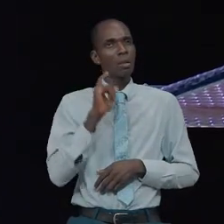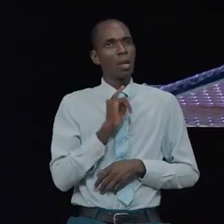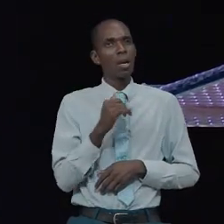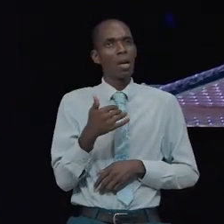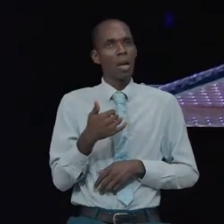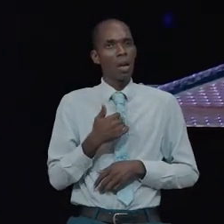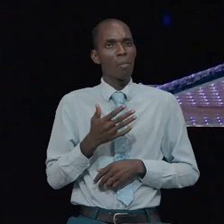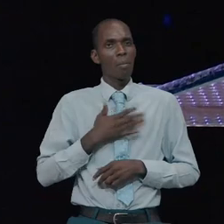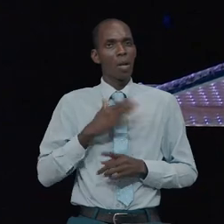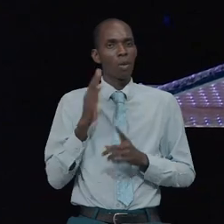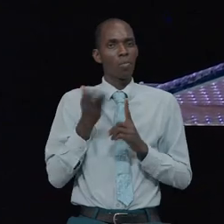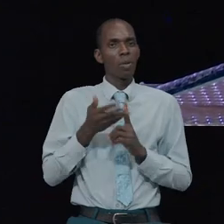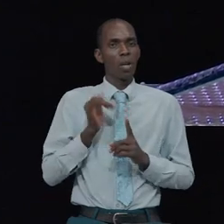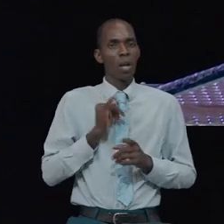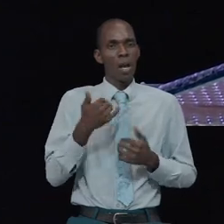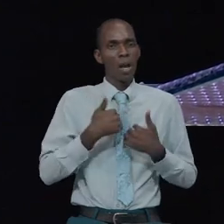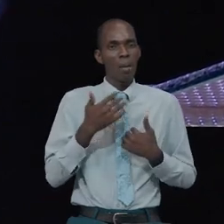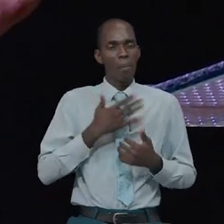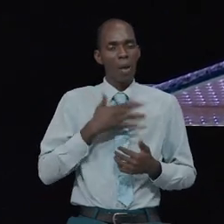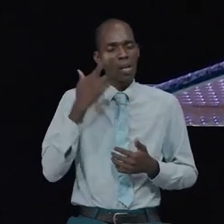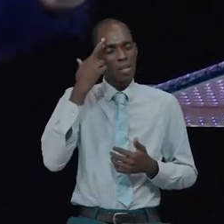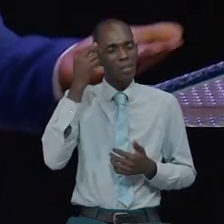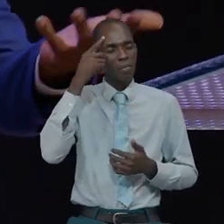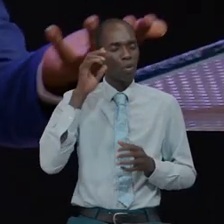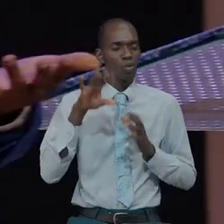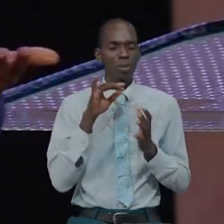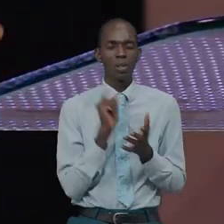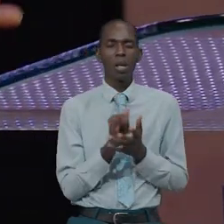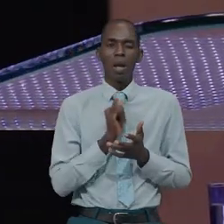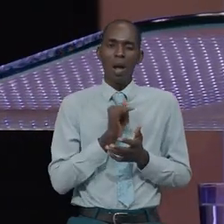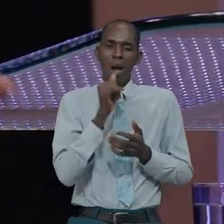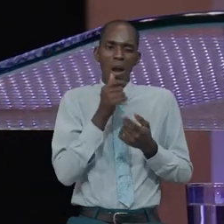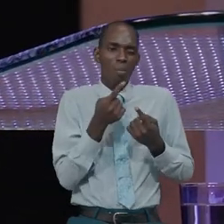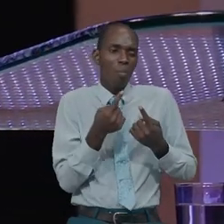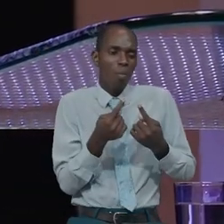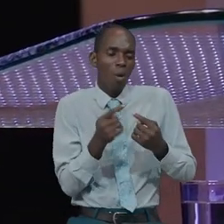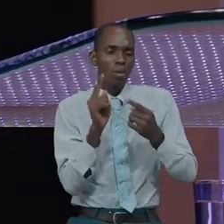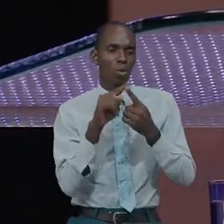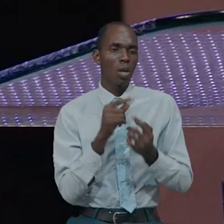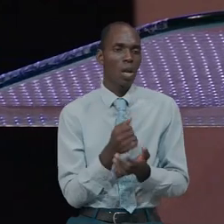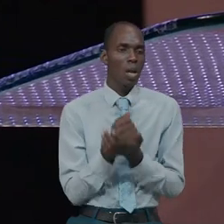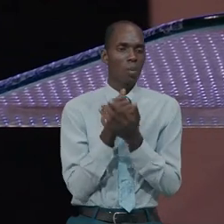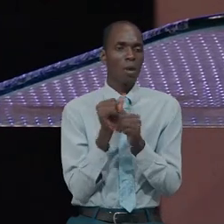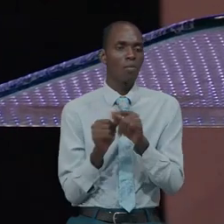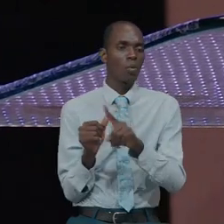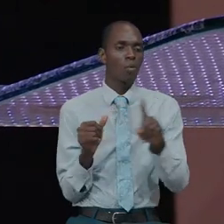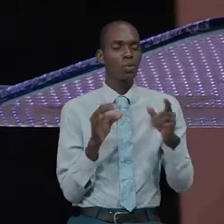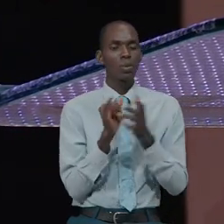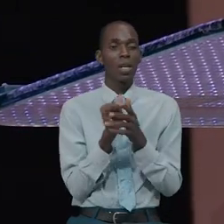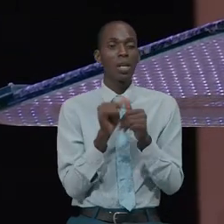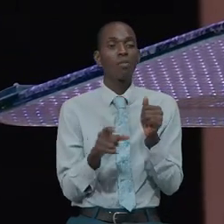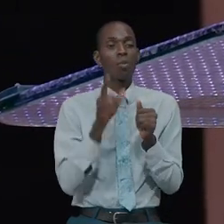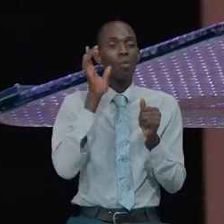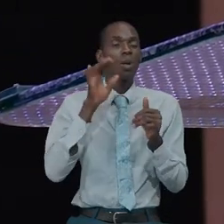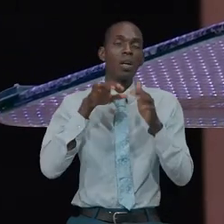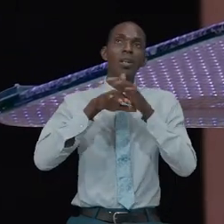I have my reason for doing that. And I'm trying to help everybody so that everybody will get to heaven. That's